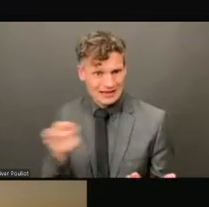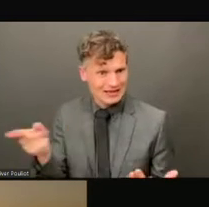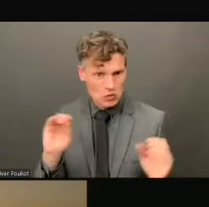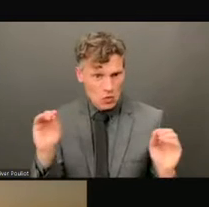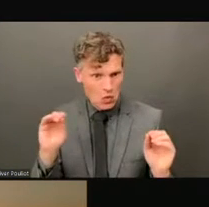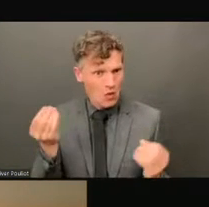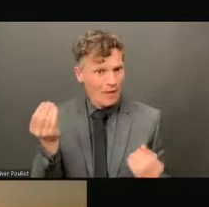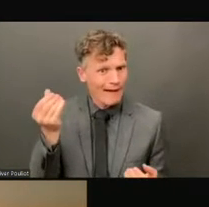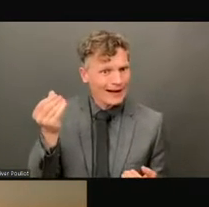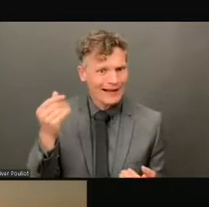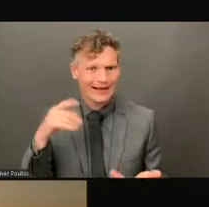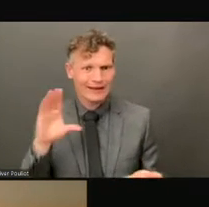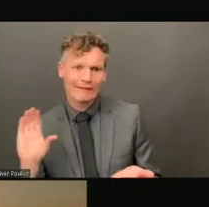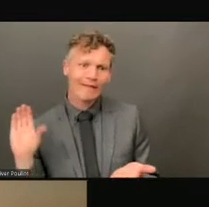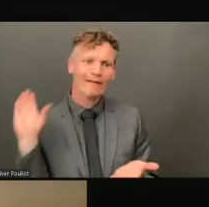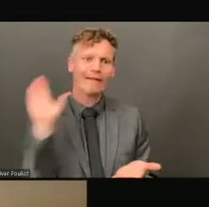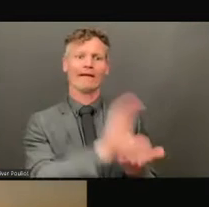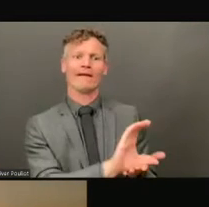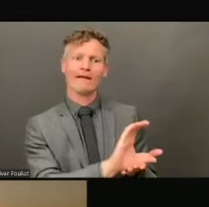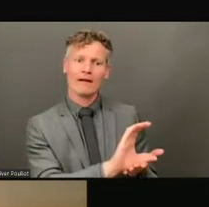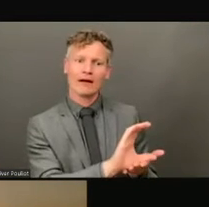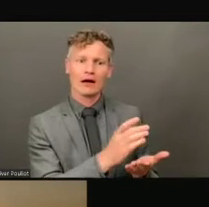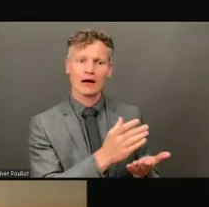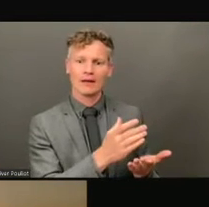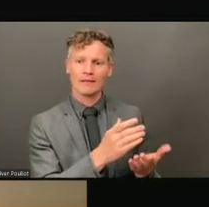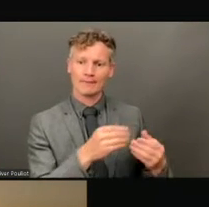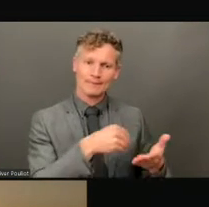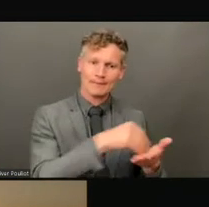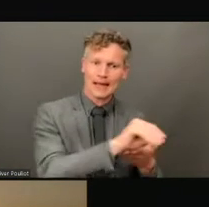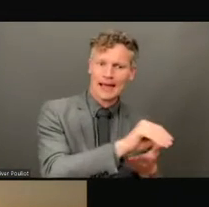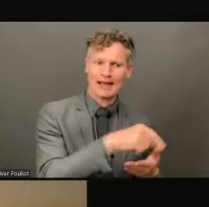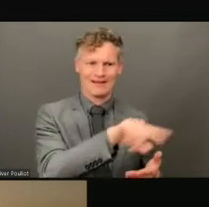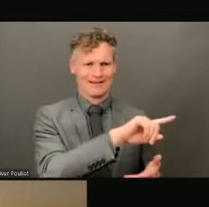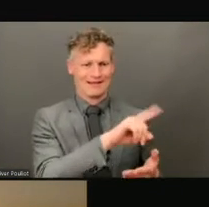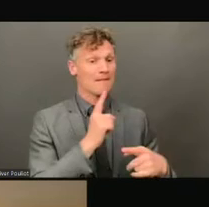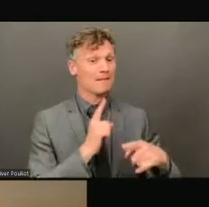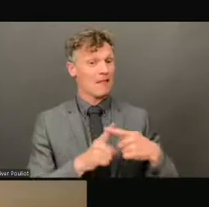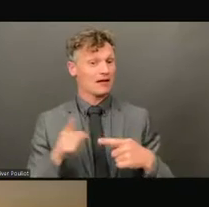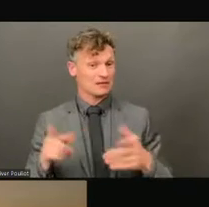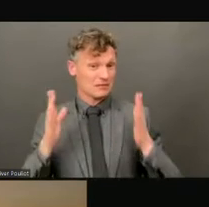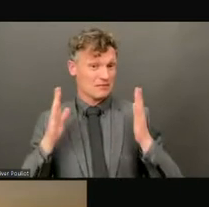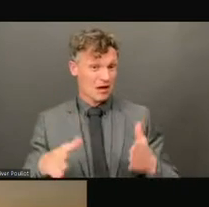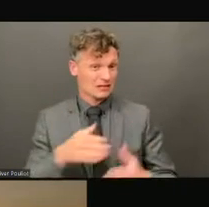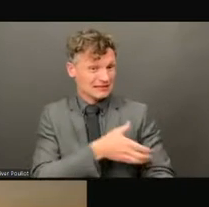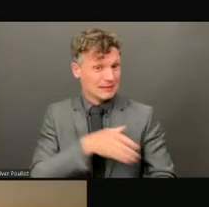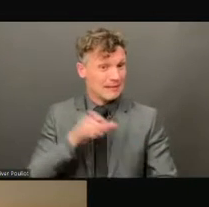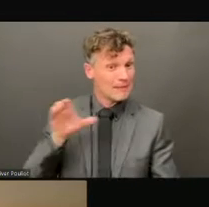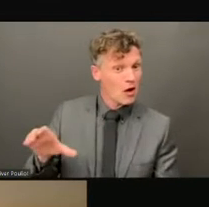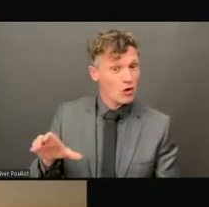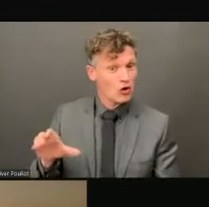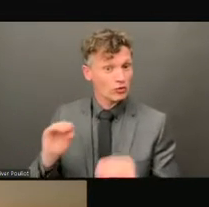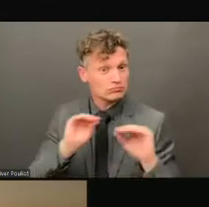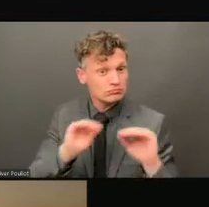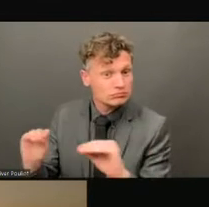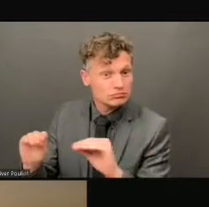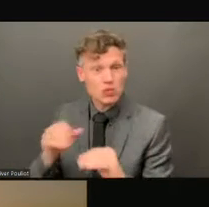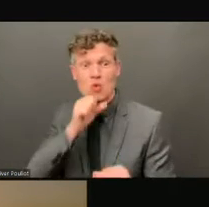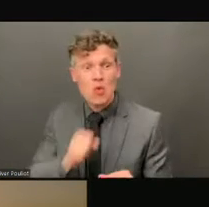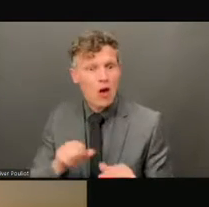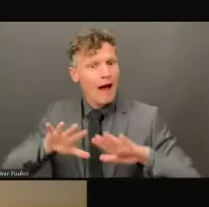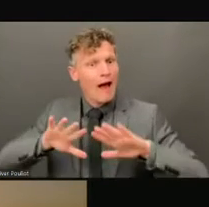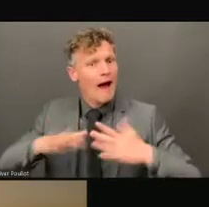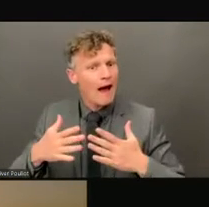to be empowered also to use the digital technology, including video conferencing facilities, and